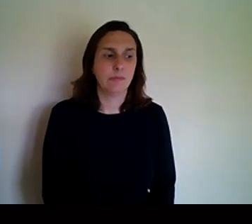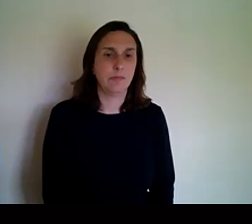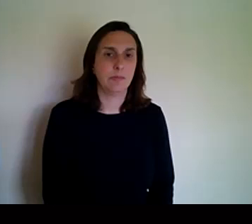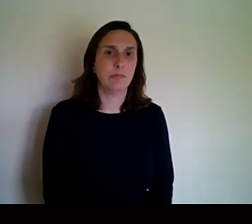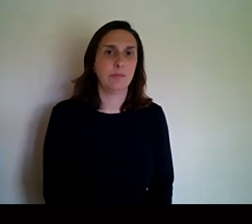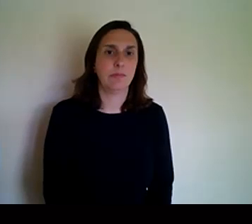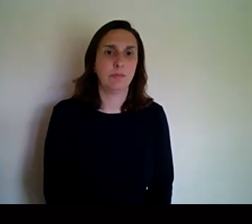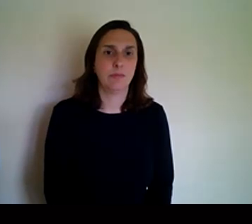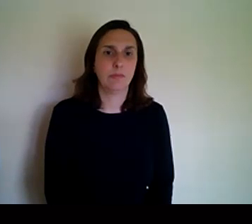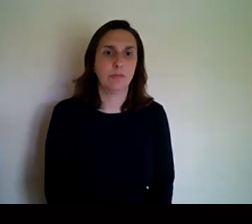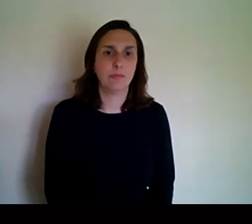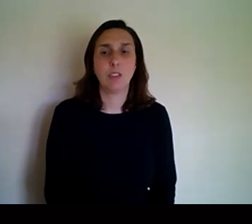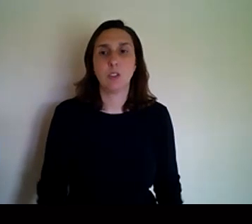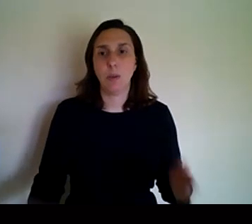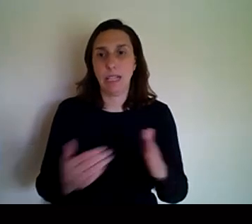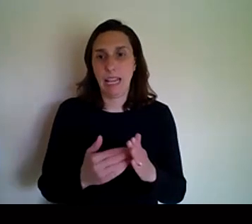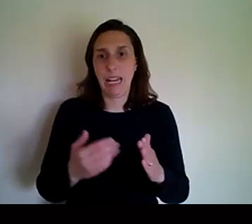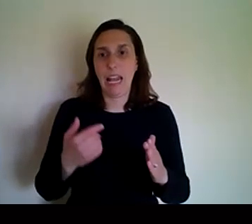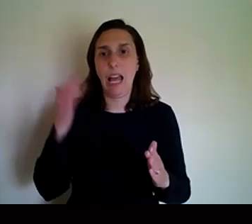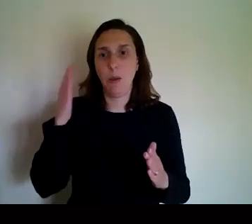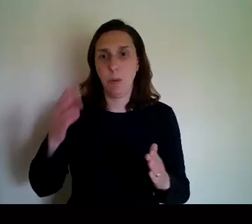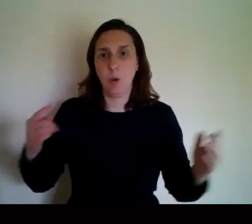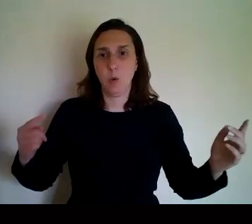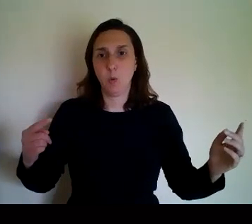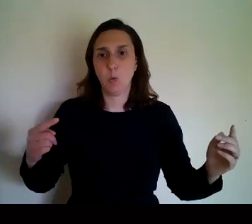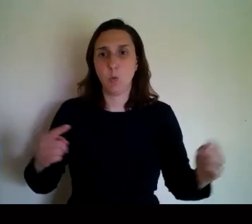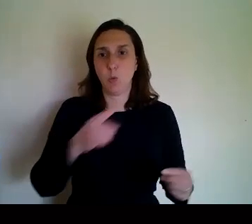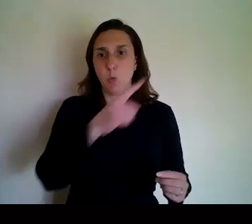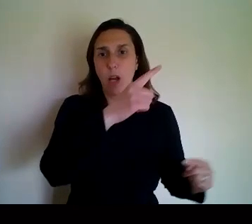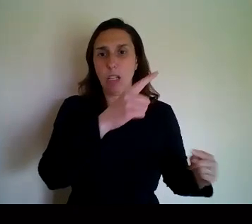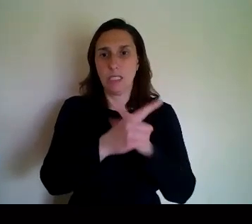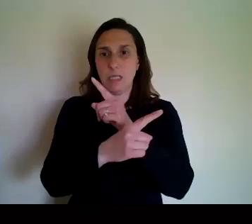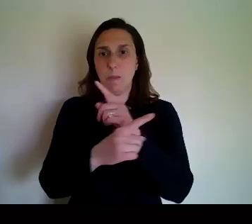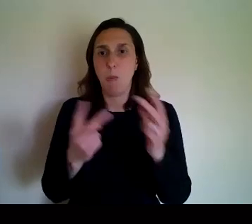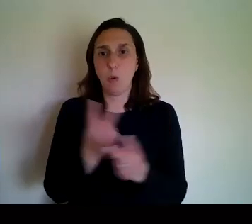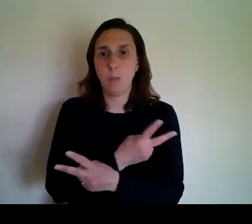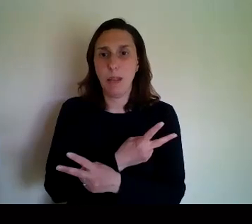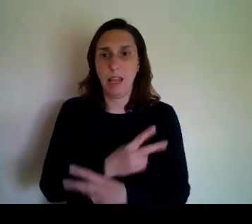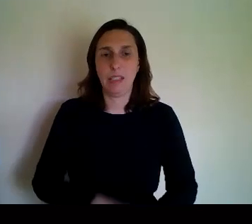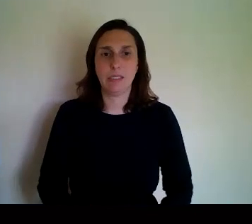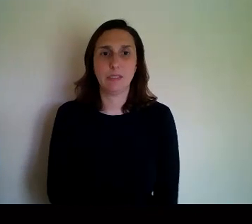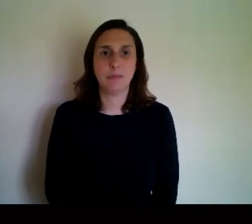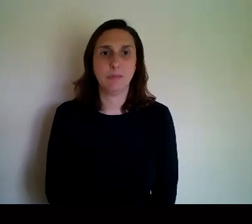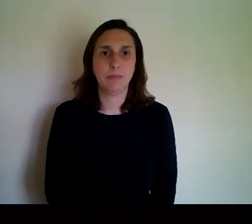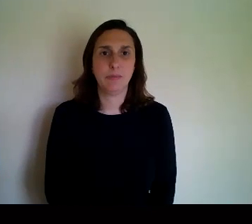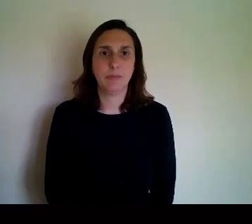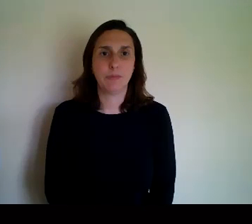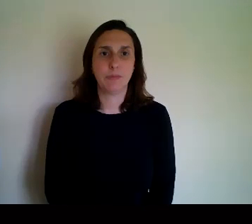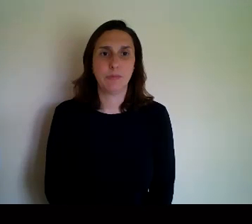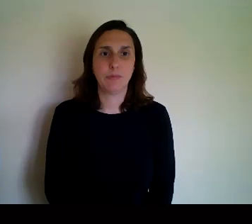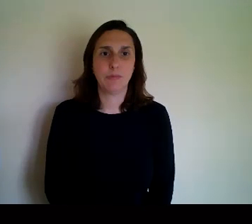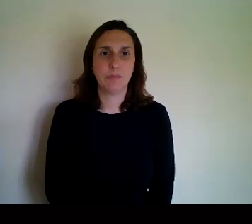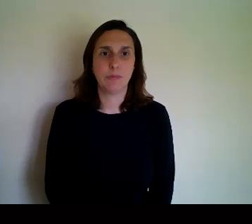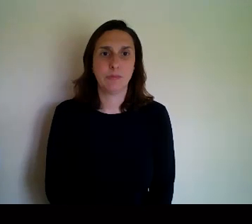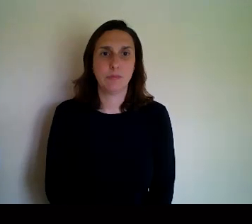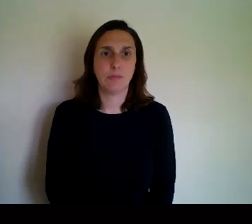So again, I'm going to cross multiply. I'm going to get c is equal to, I'm going to multiply this through as I